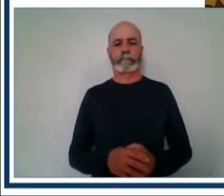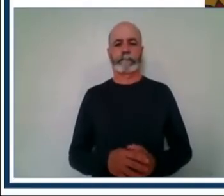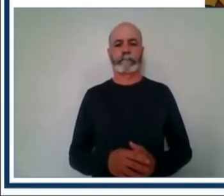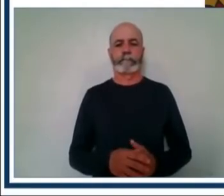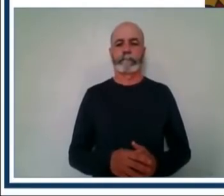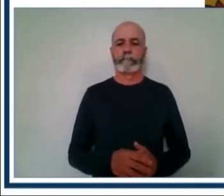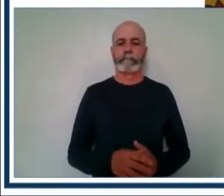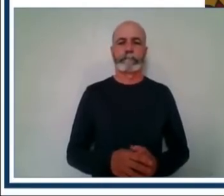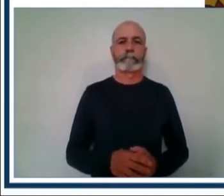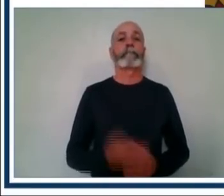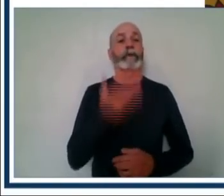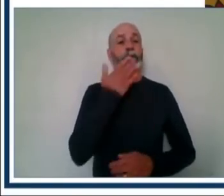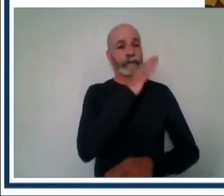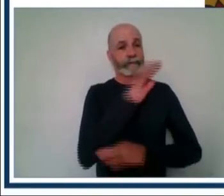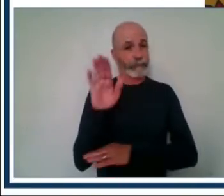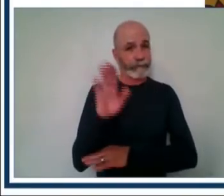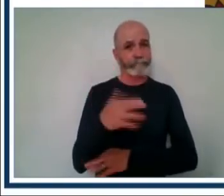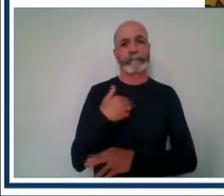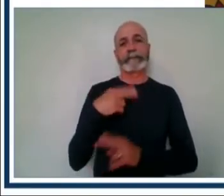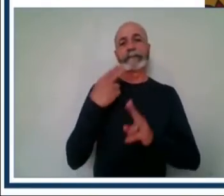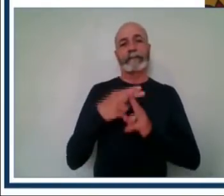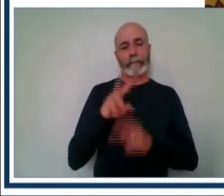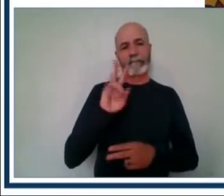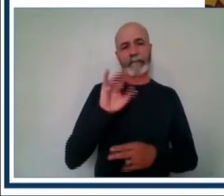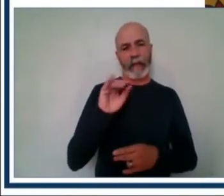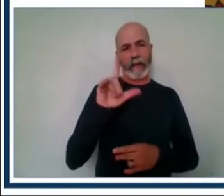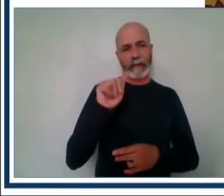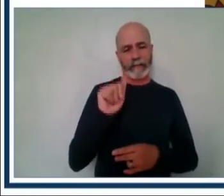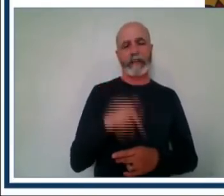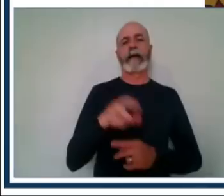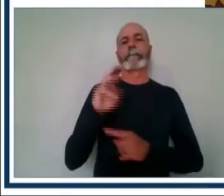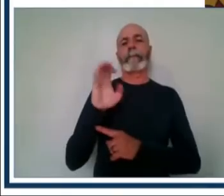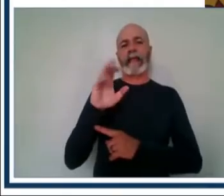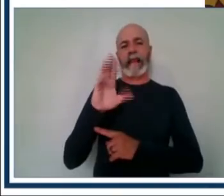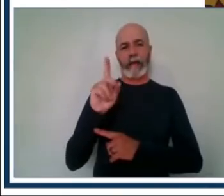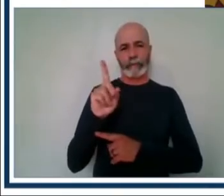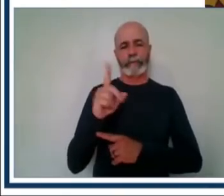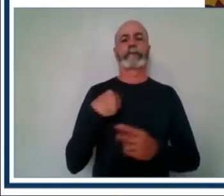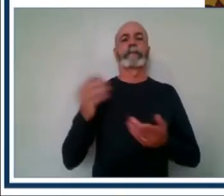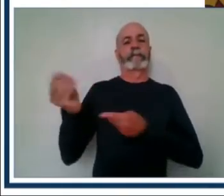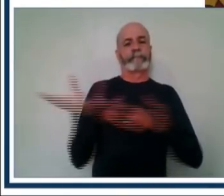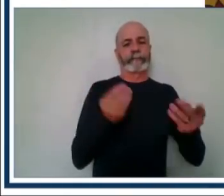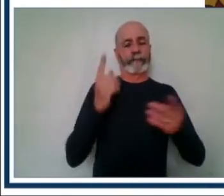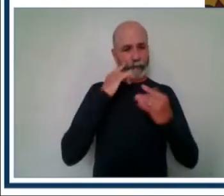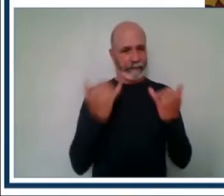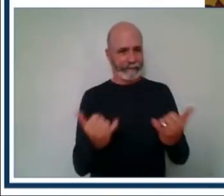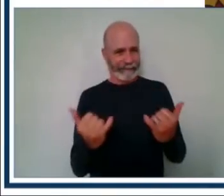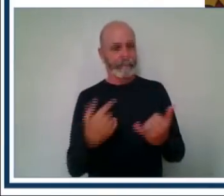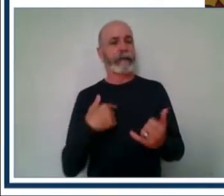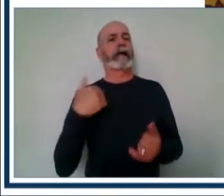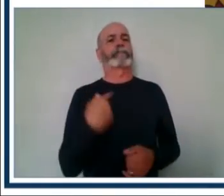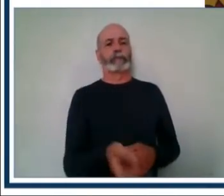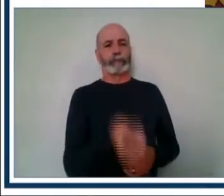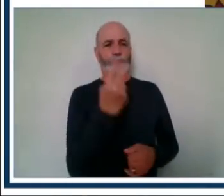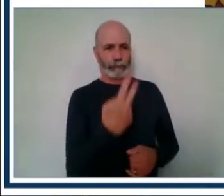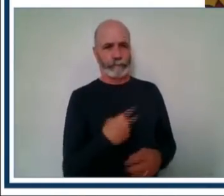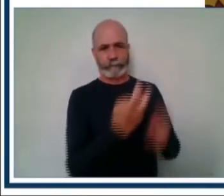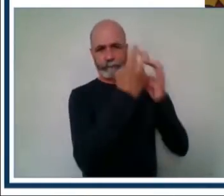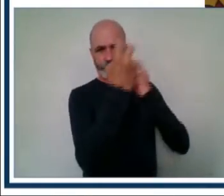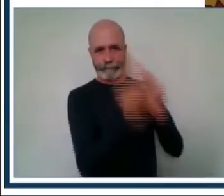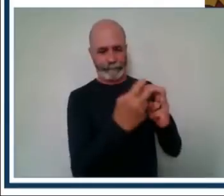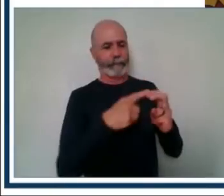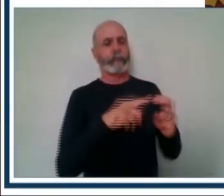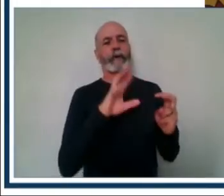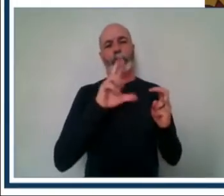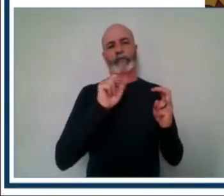Good afternoon. My name is Violet McLeod, and I will be your moderator for today's press conference. Before we begin, I'd like to introduce the Premier of Nova Scotia,